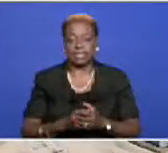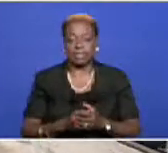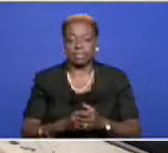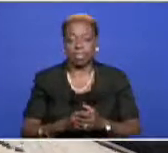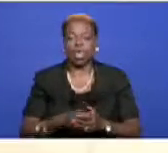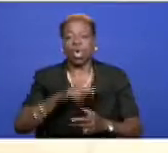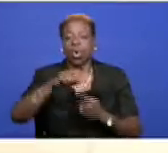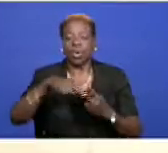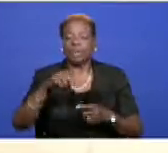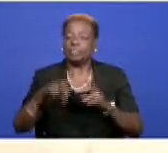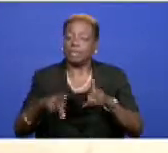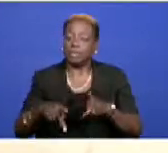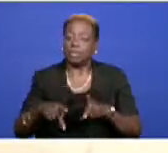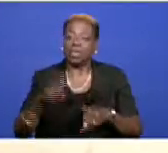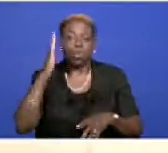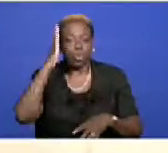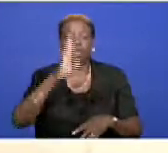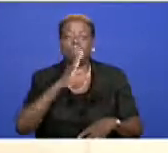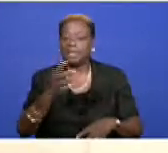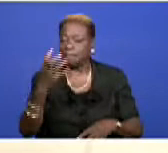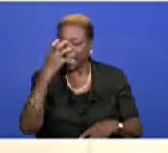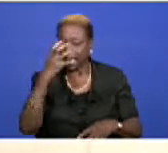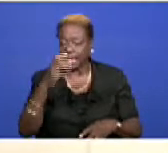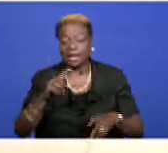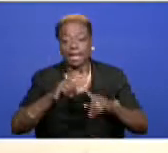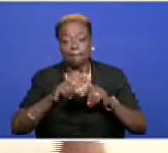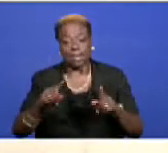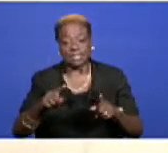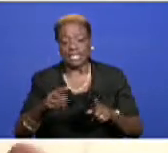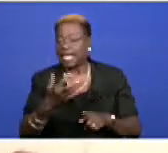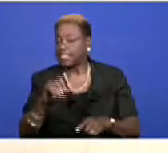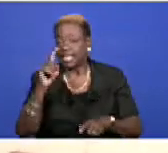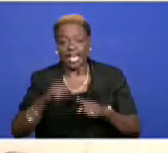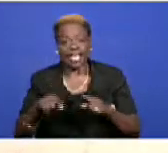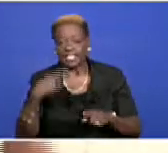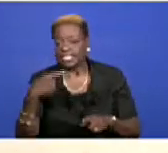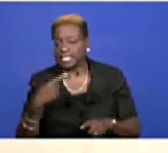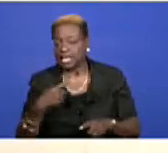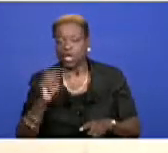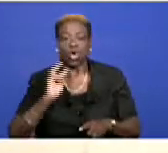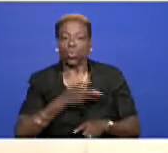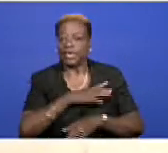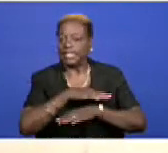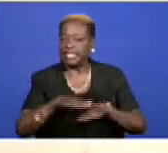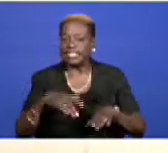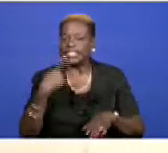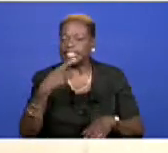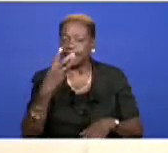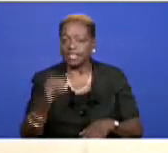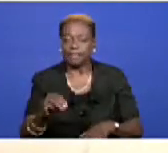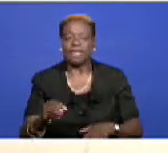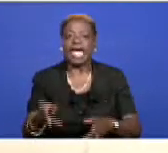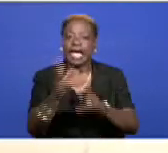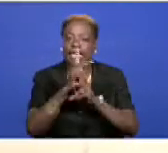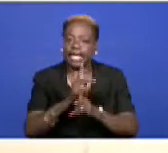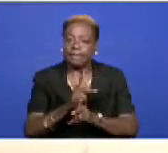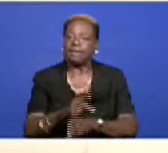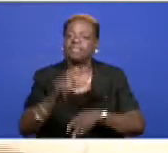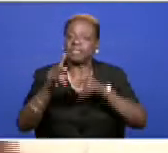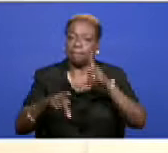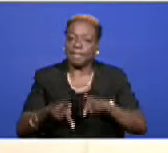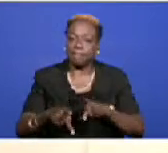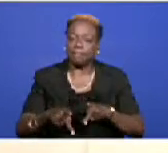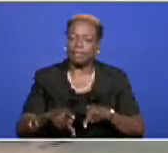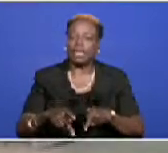with you, but the point is, they can say, well, you know, they can cancel, but you didn't tell them. Keep them informed. And you have to develop a